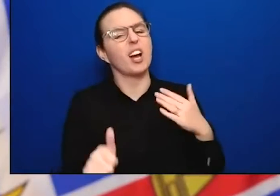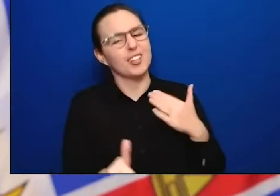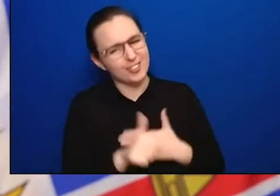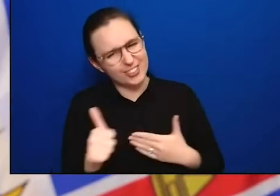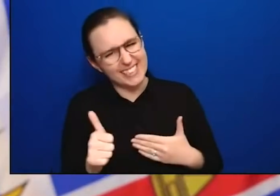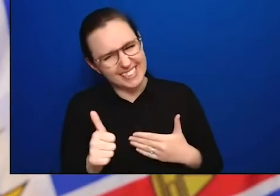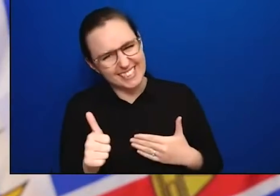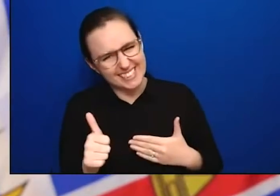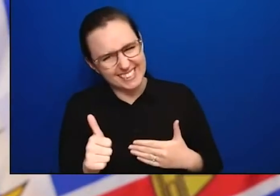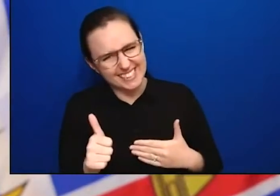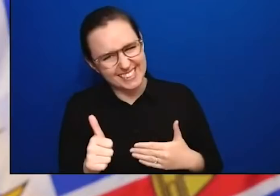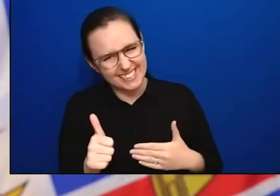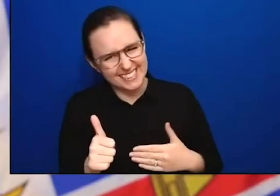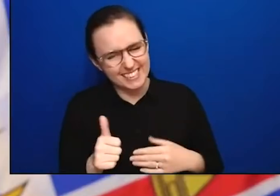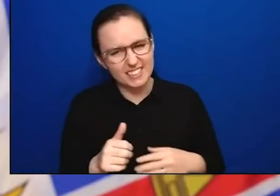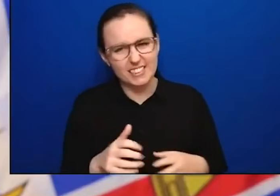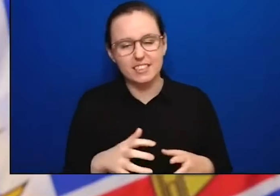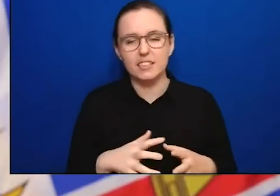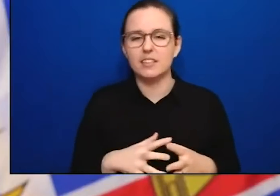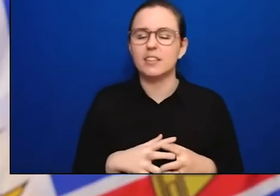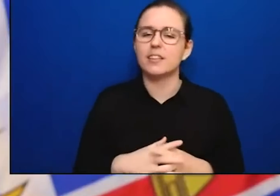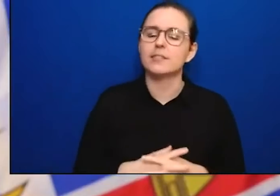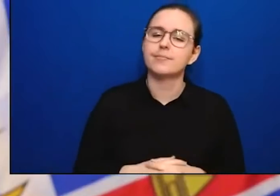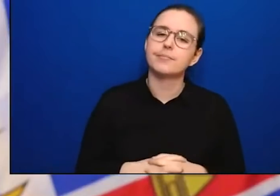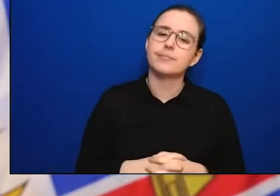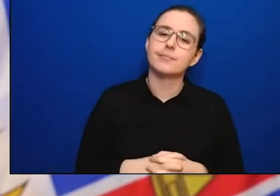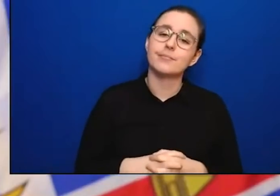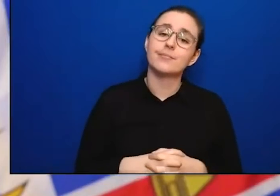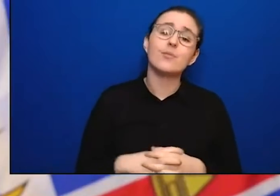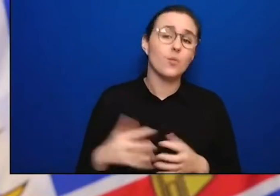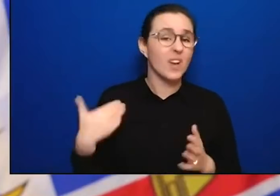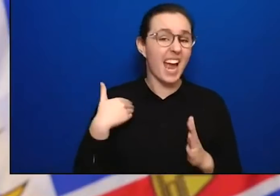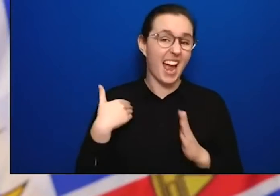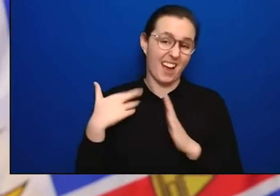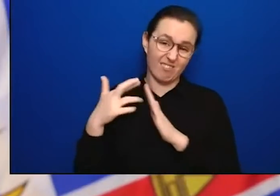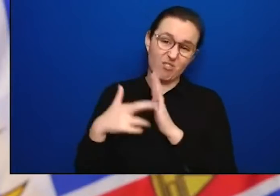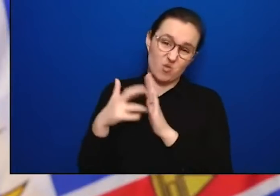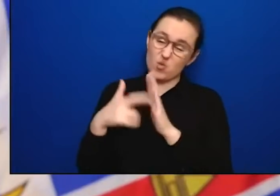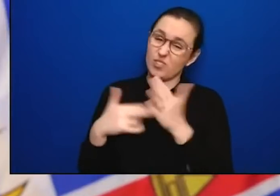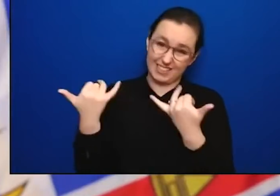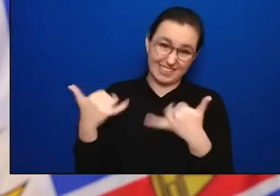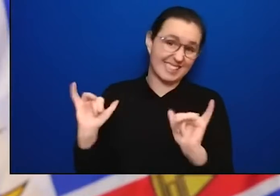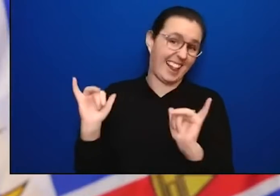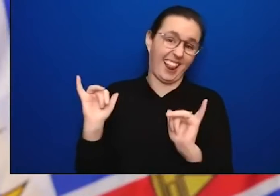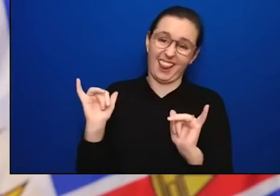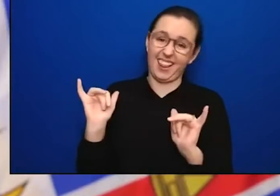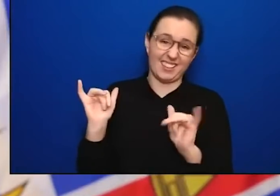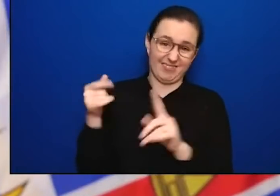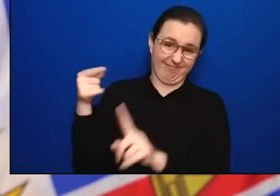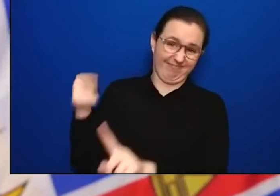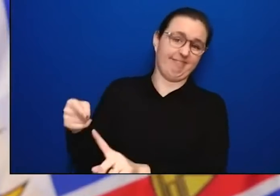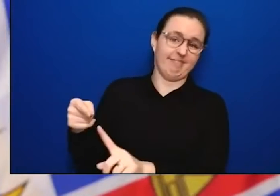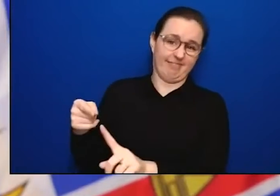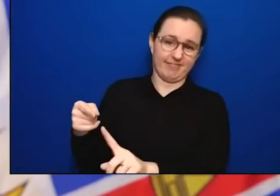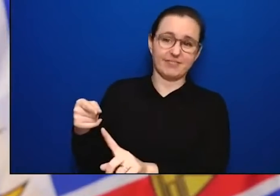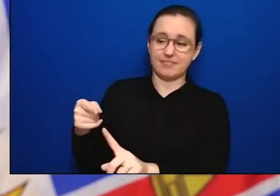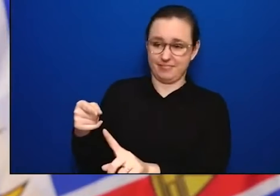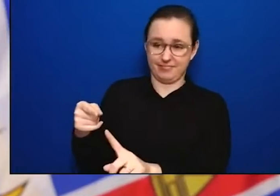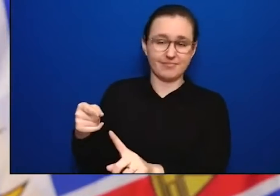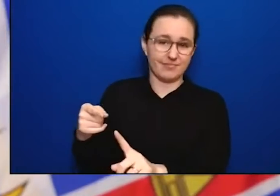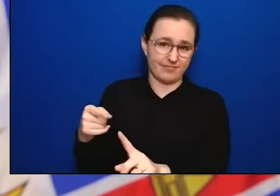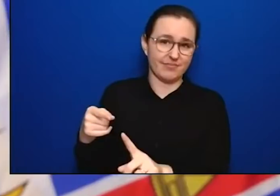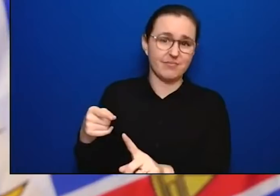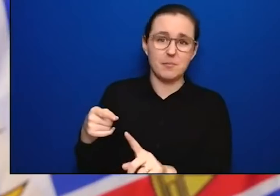it becomes more of a celebration, which is a wonderful thing, but also very risky right now. So yes, there